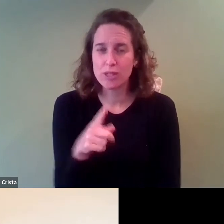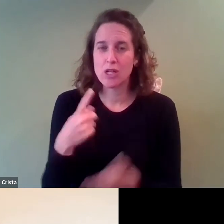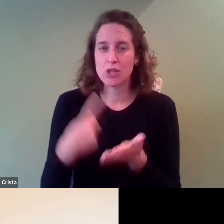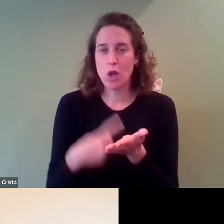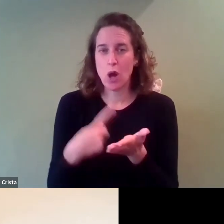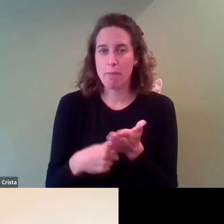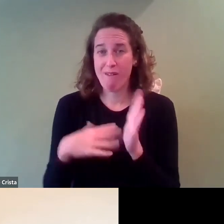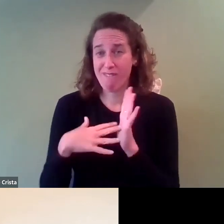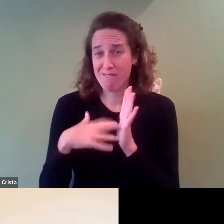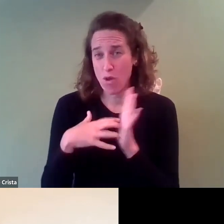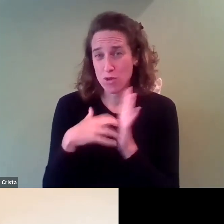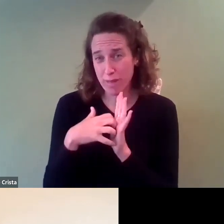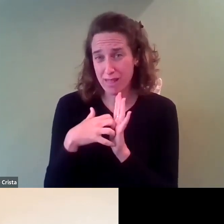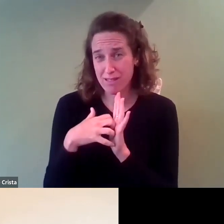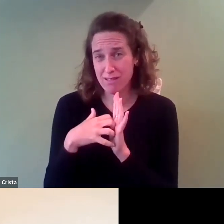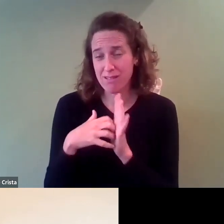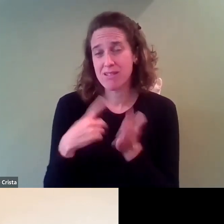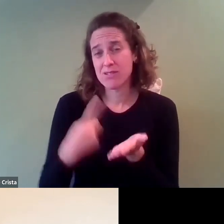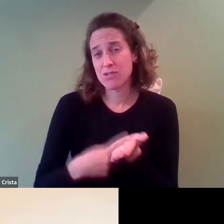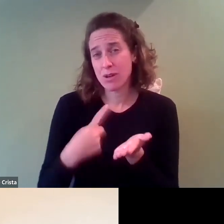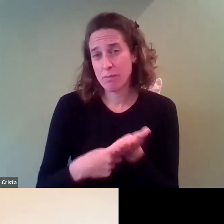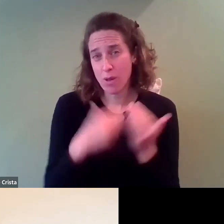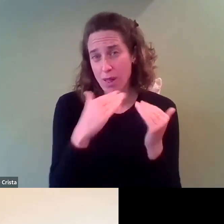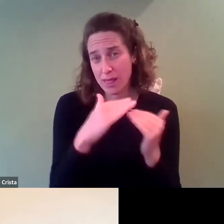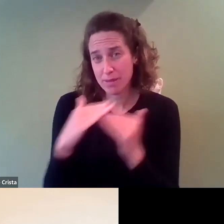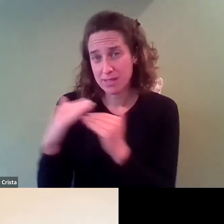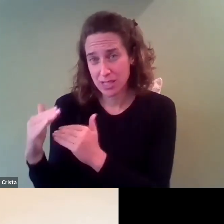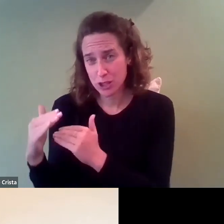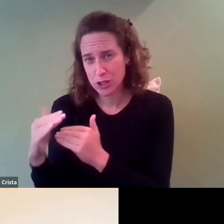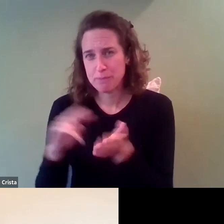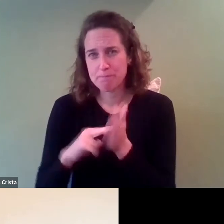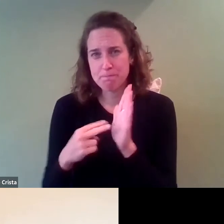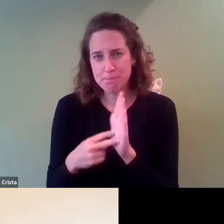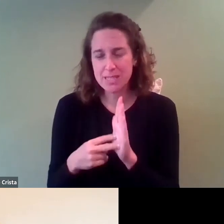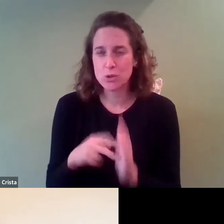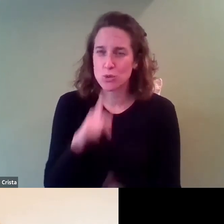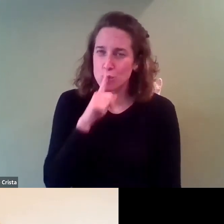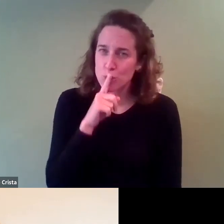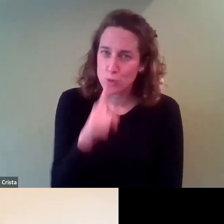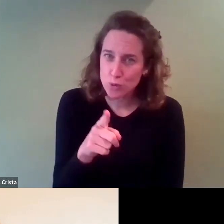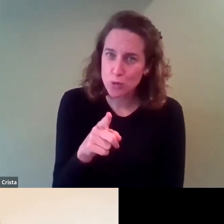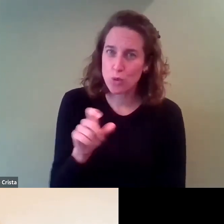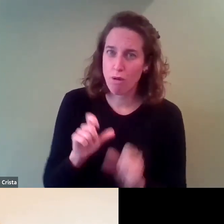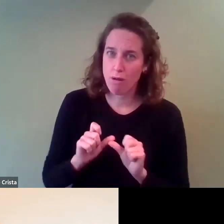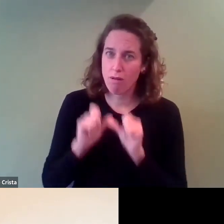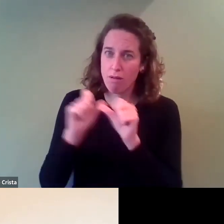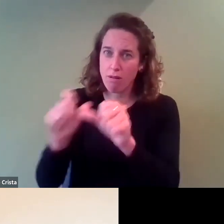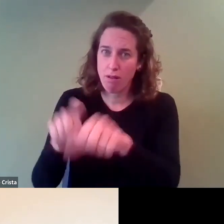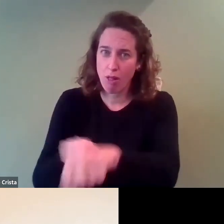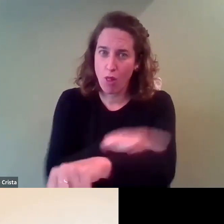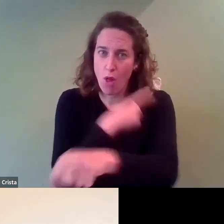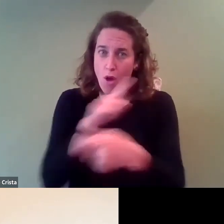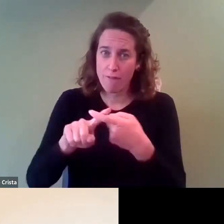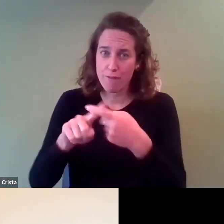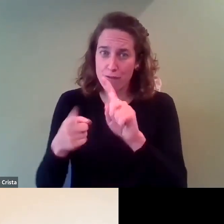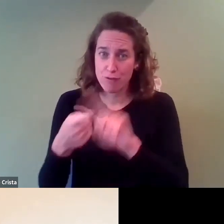limitations. And if you think about the true, deep, sustaining friendships we have, they are built on